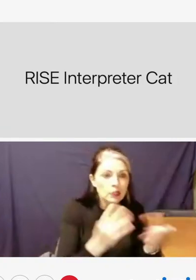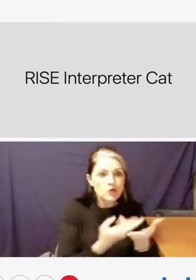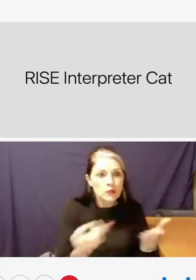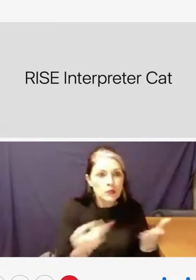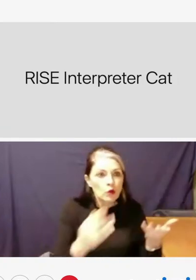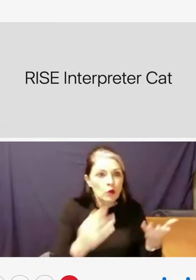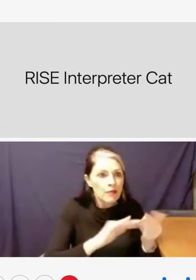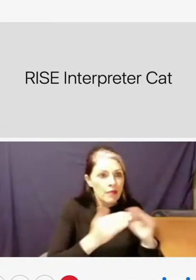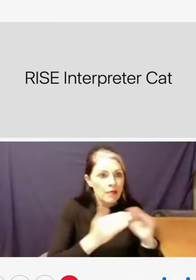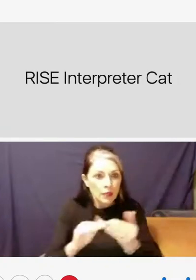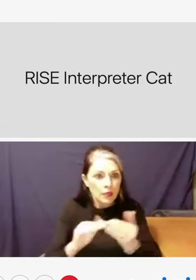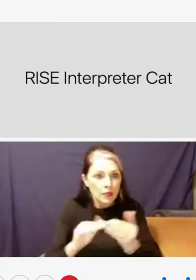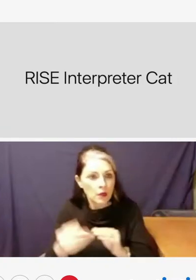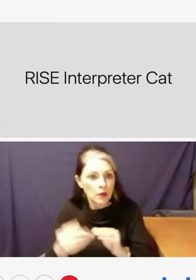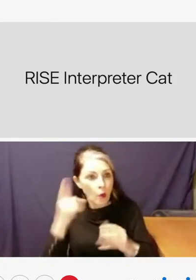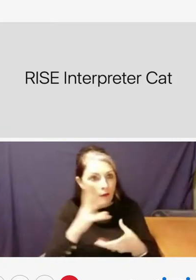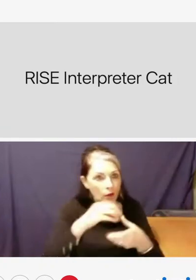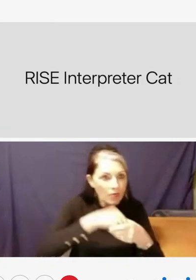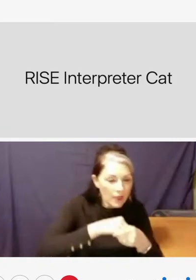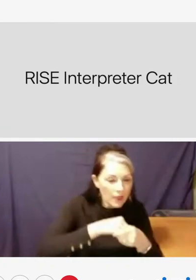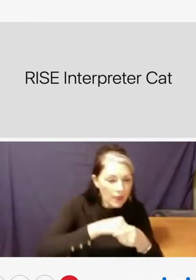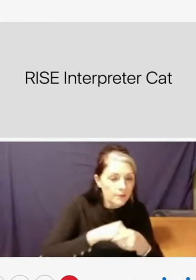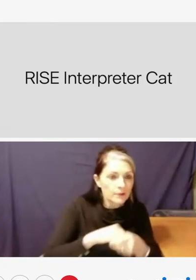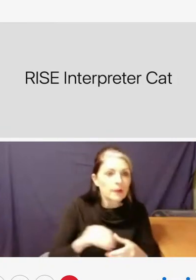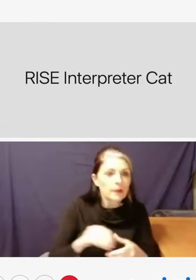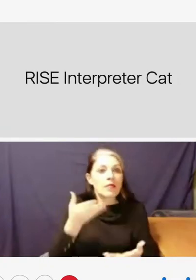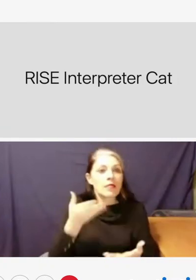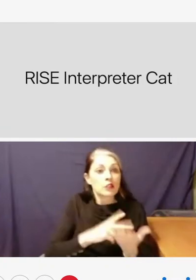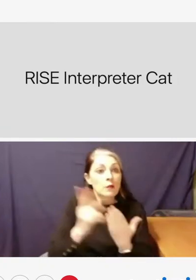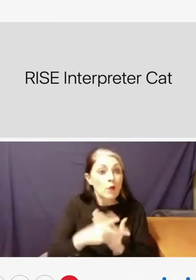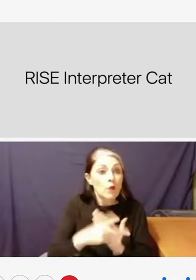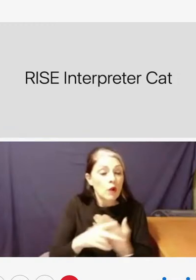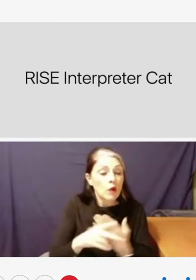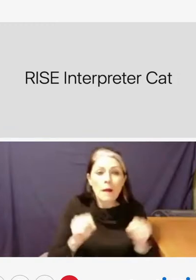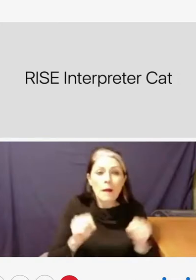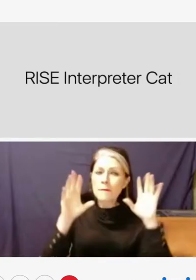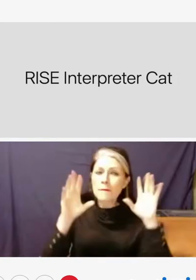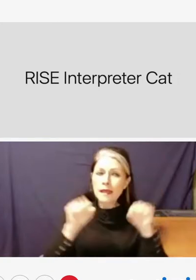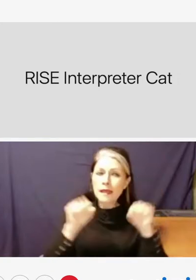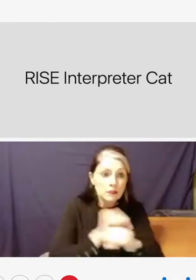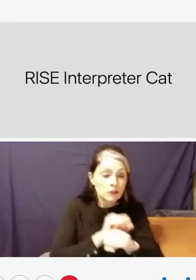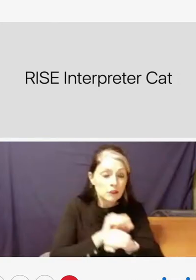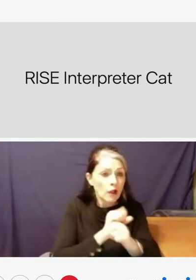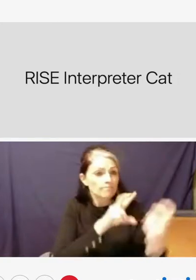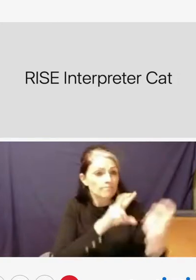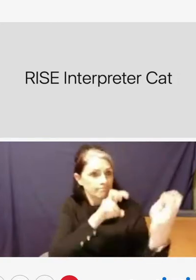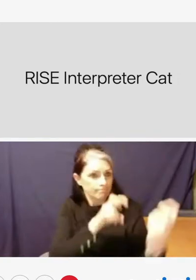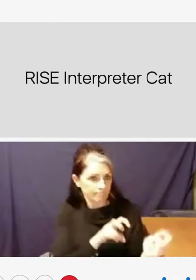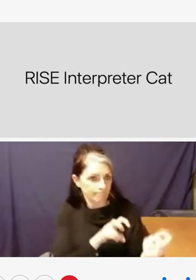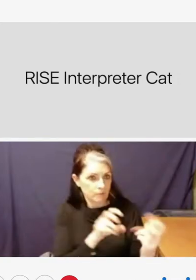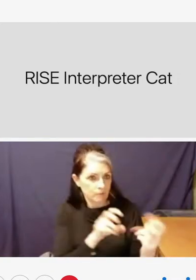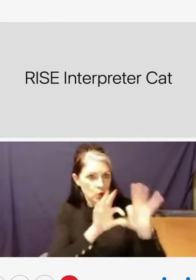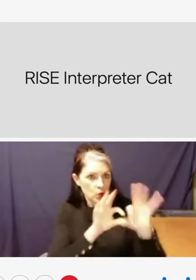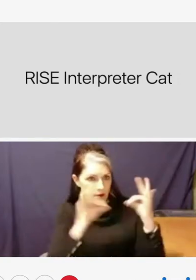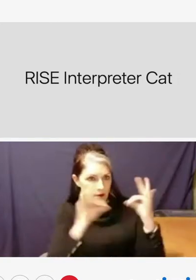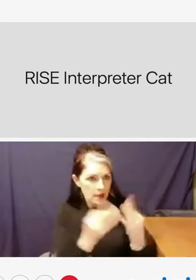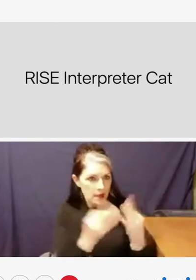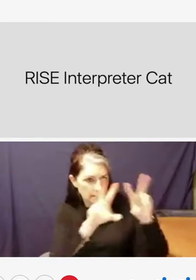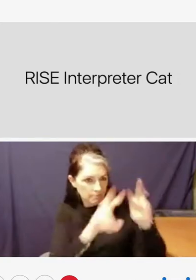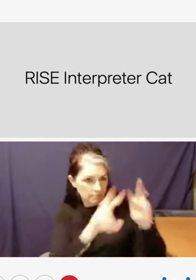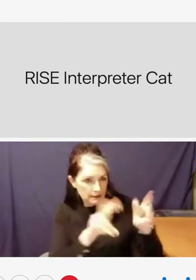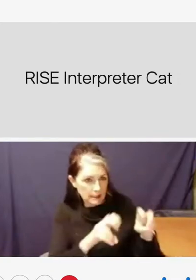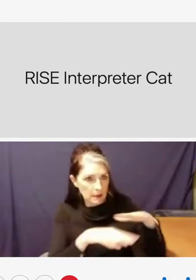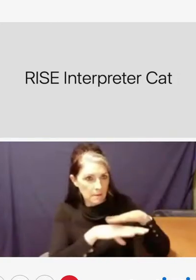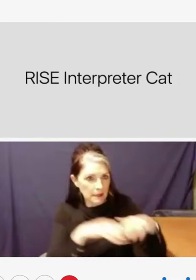within our case management program does an amazing job of sitting down with families assessing their basic needs and supporting them through the